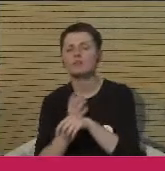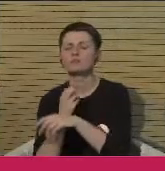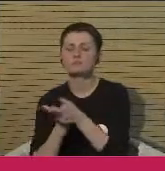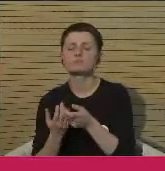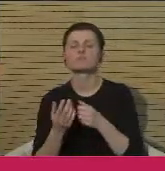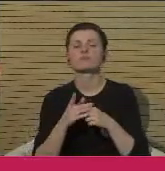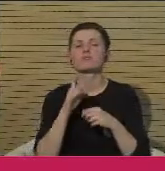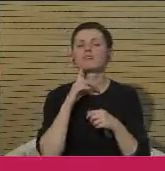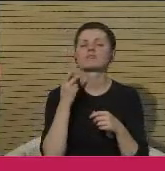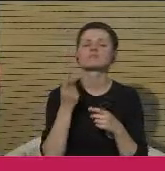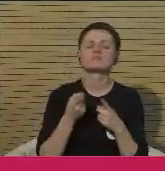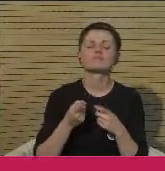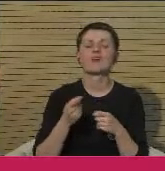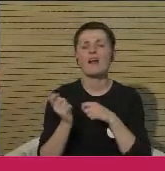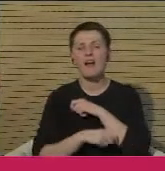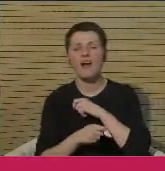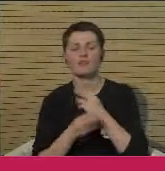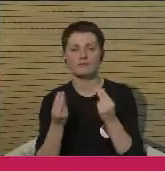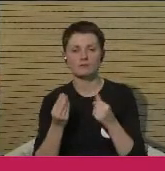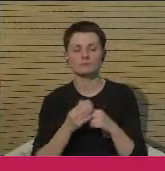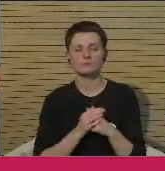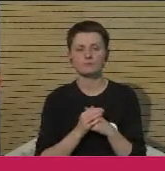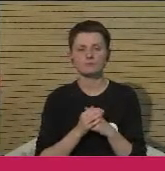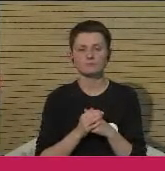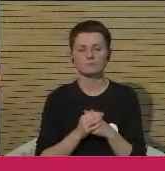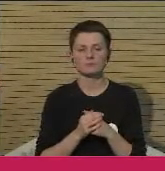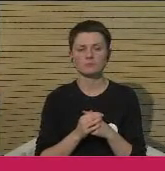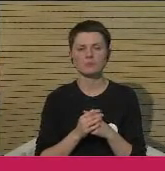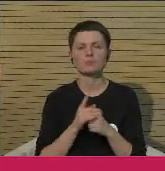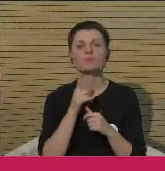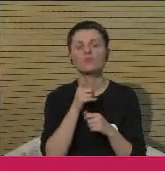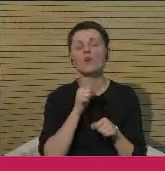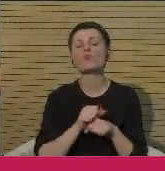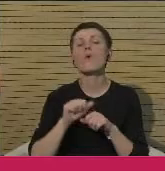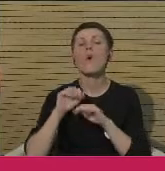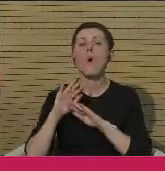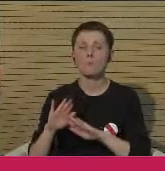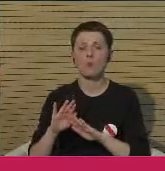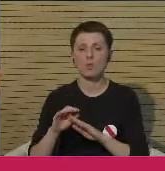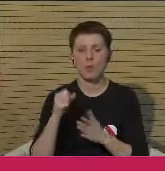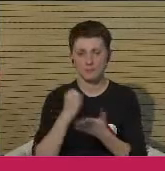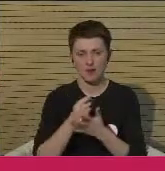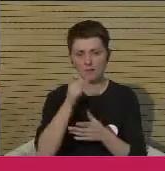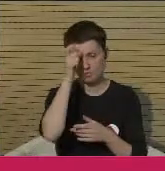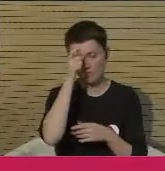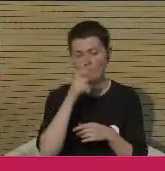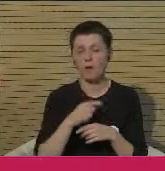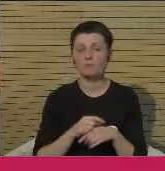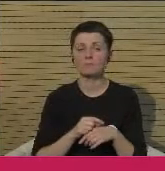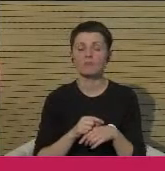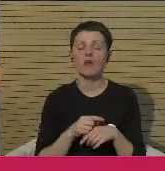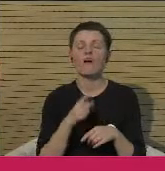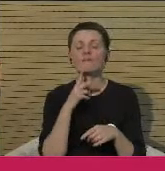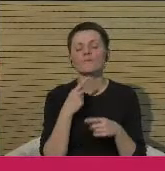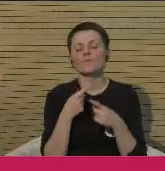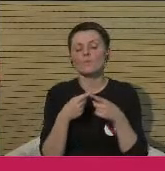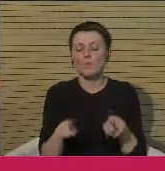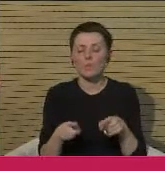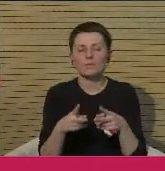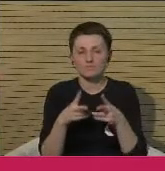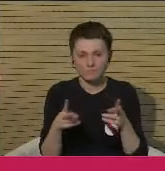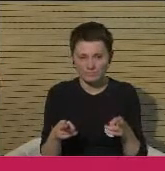are really important. So what you are going through now in Belarus, like fines, arrests and so on, but in a